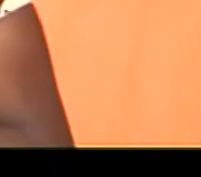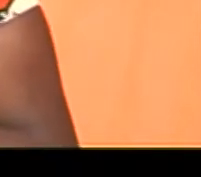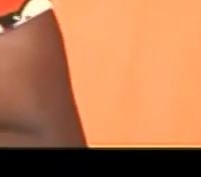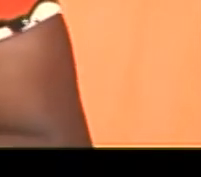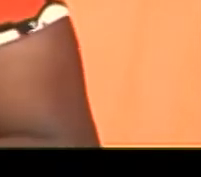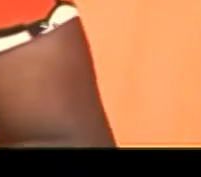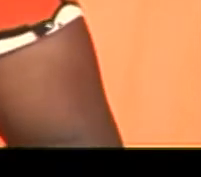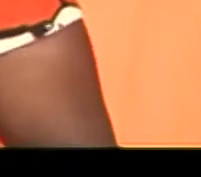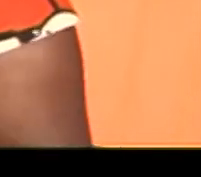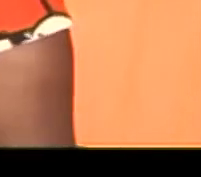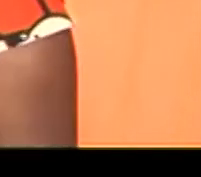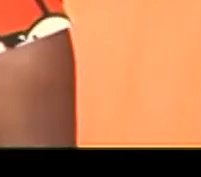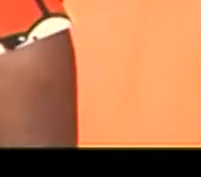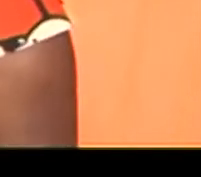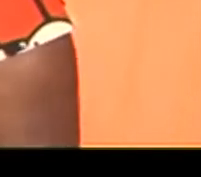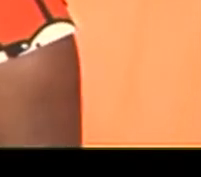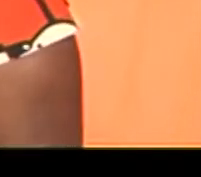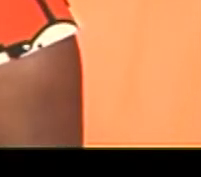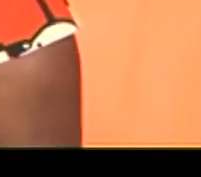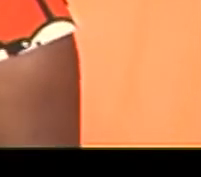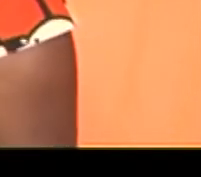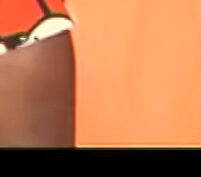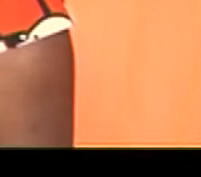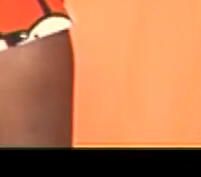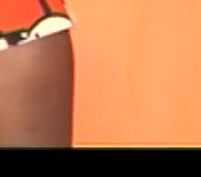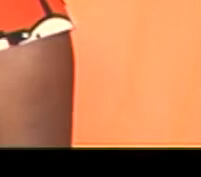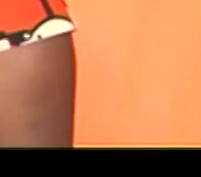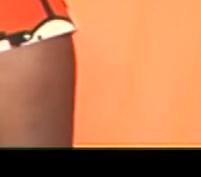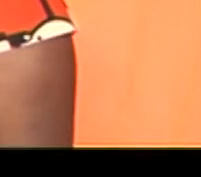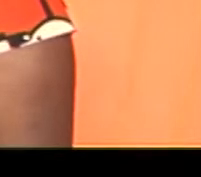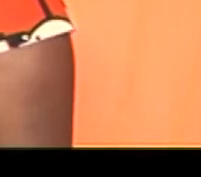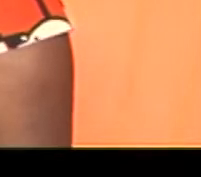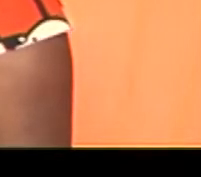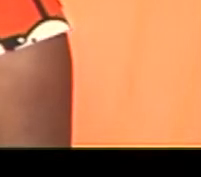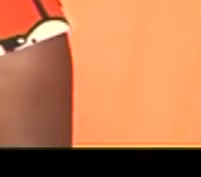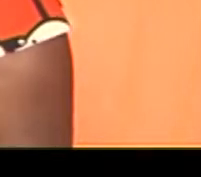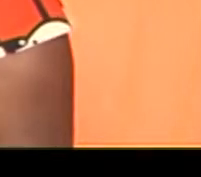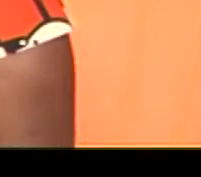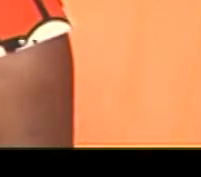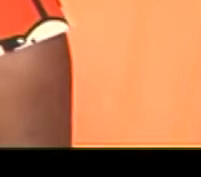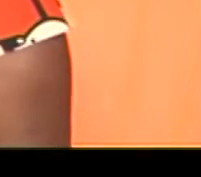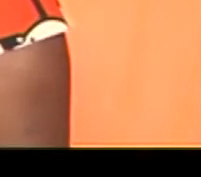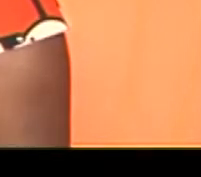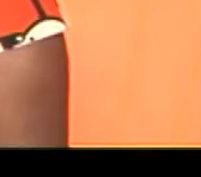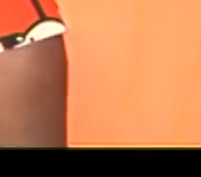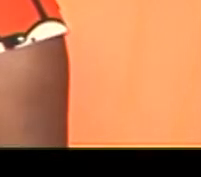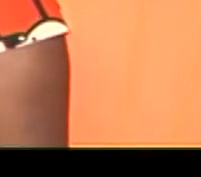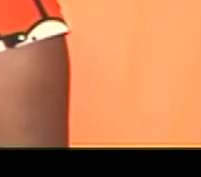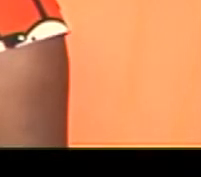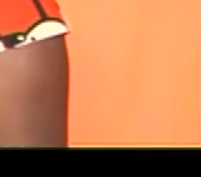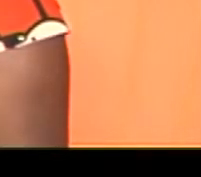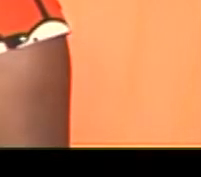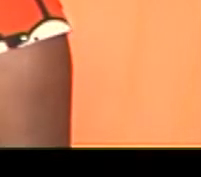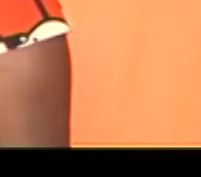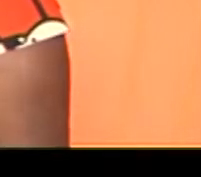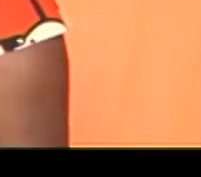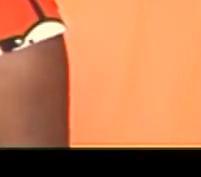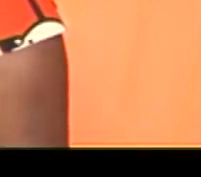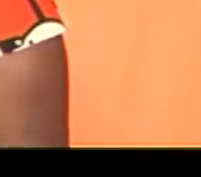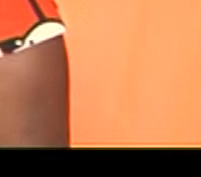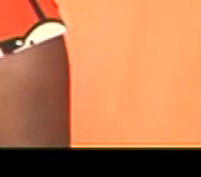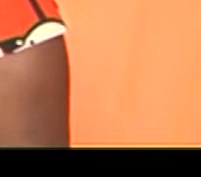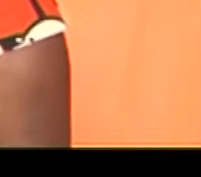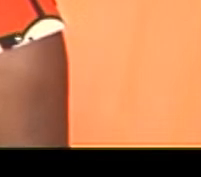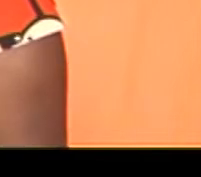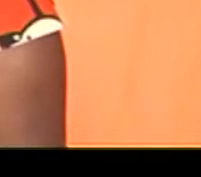brother and my sister. Allow me to pray for you. Mighty God, I just thank you, Lord, for reminding us that you are our shepherd and that we